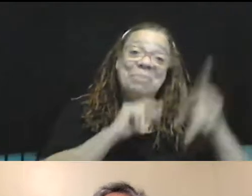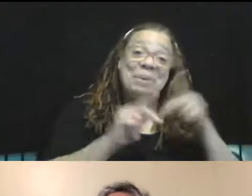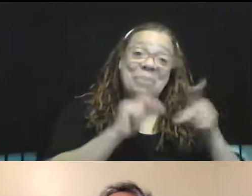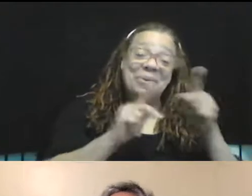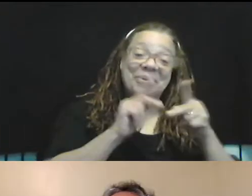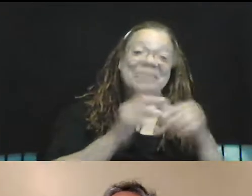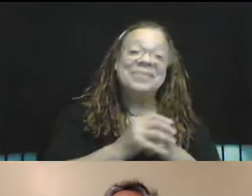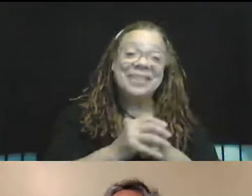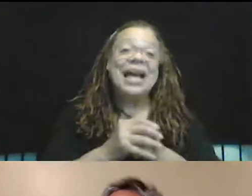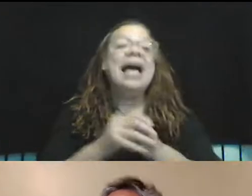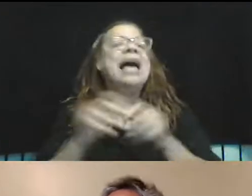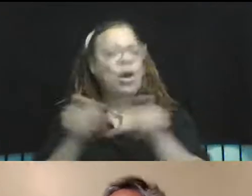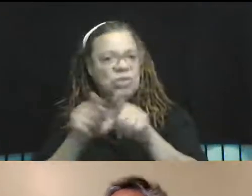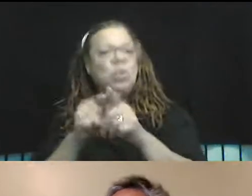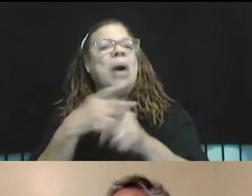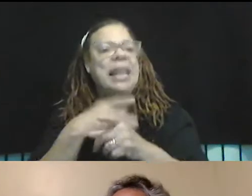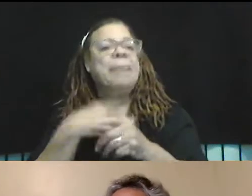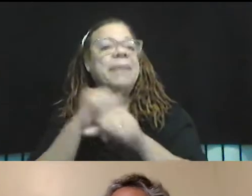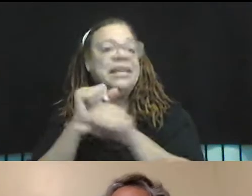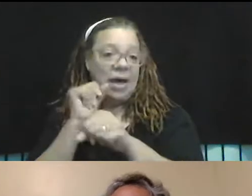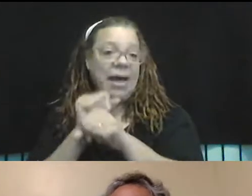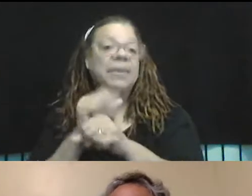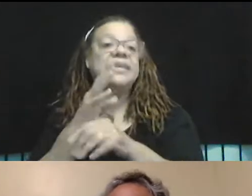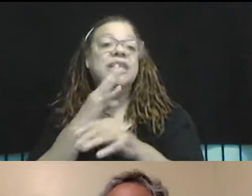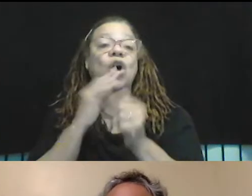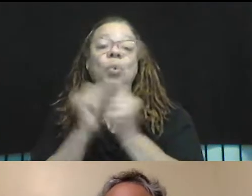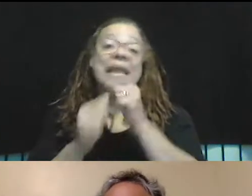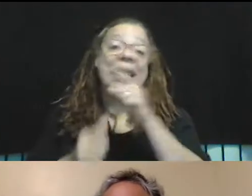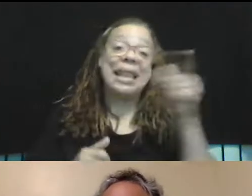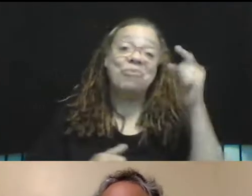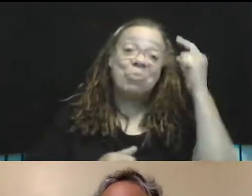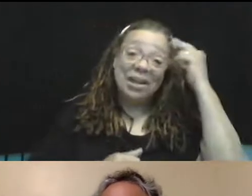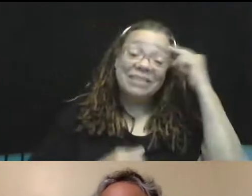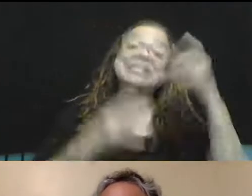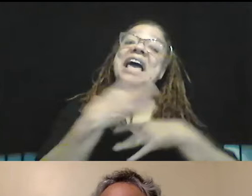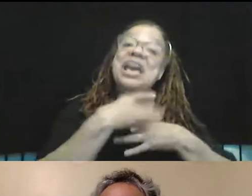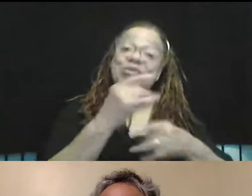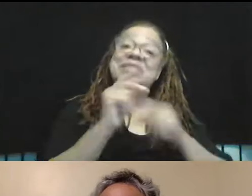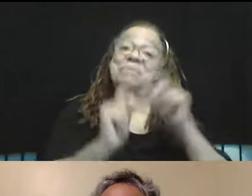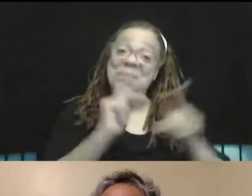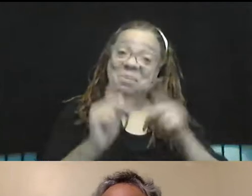I also like my job because I do get to talk to left brainers, because they're very interesting people.